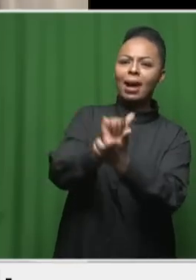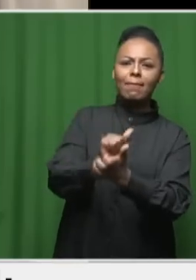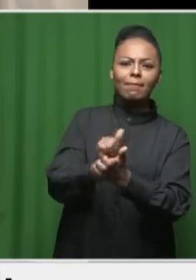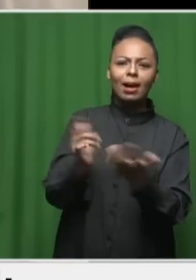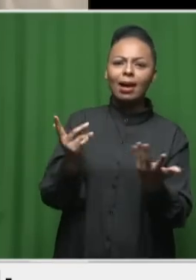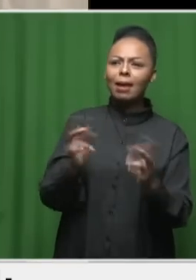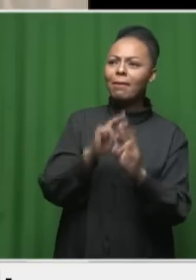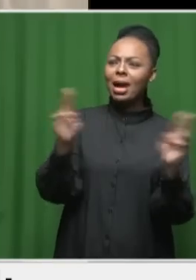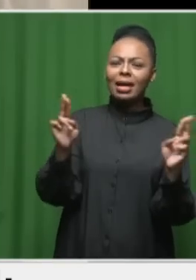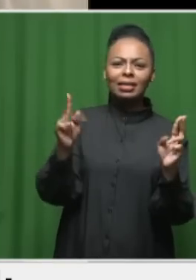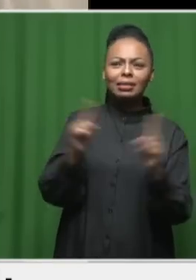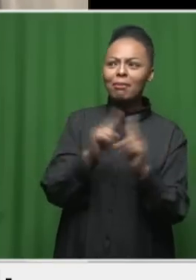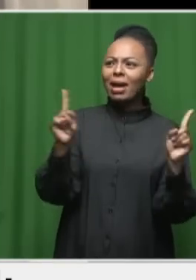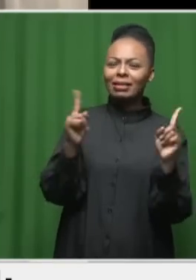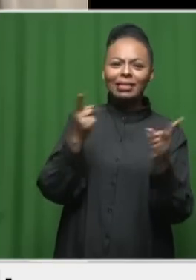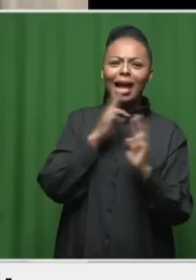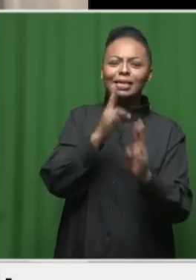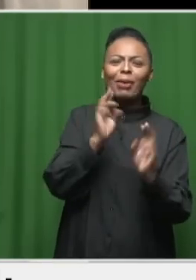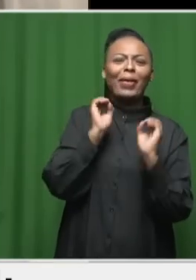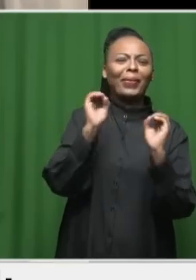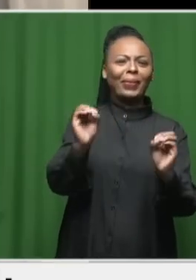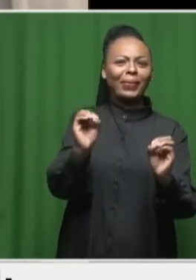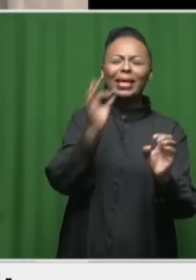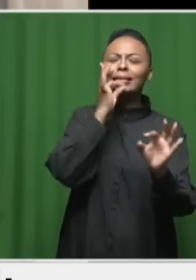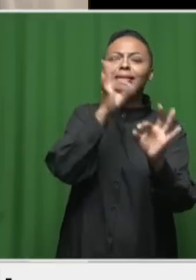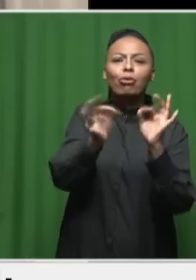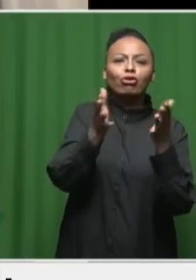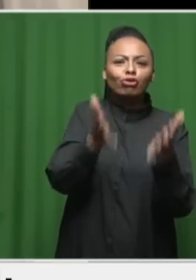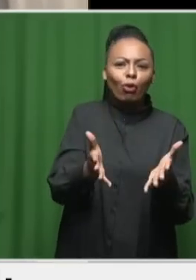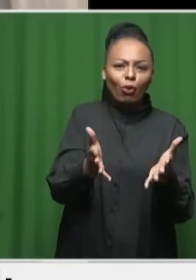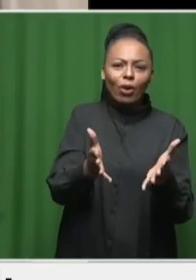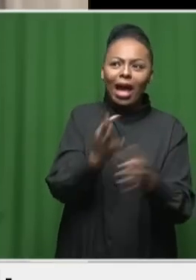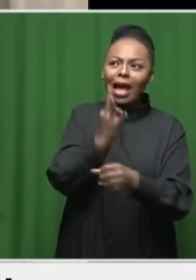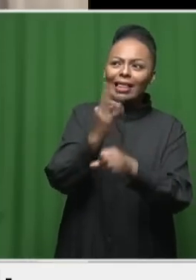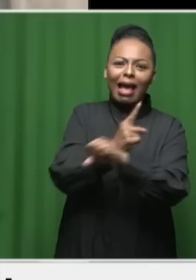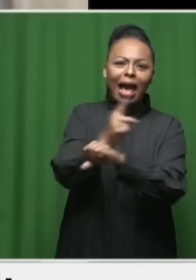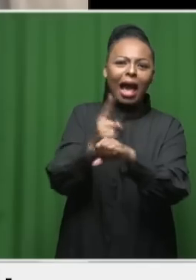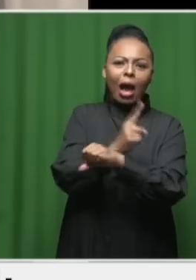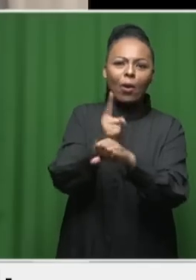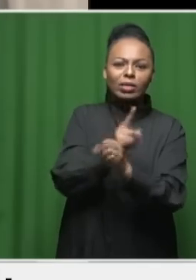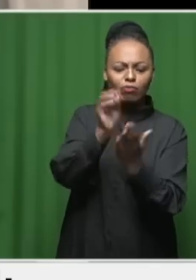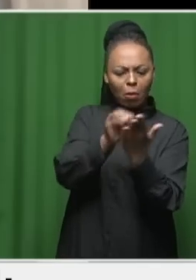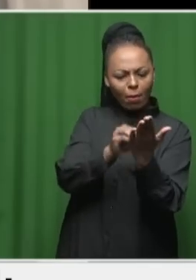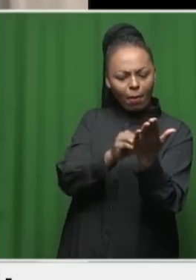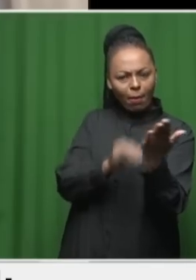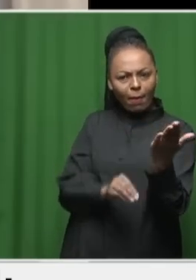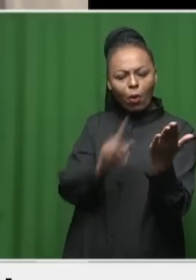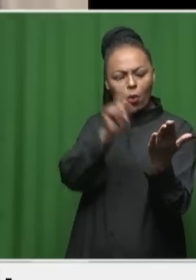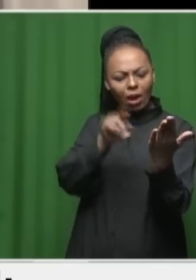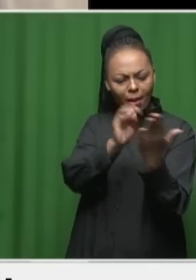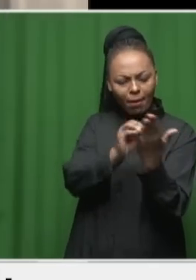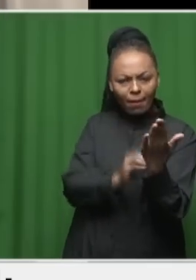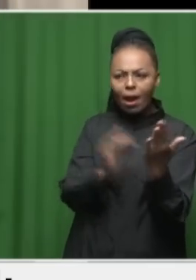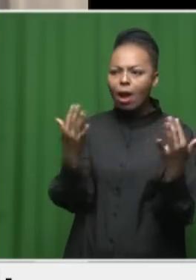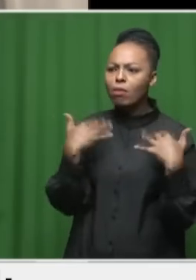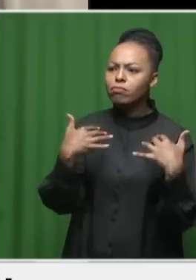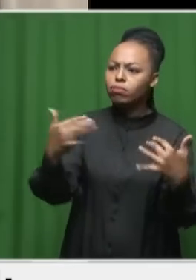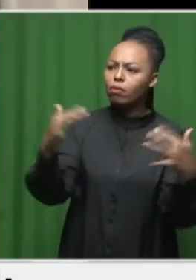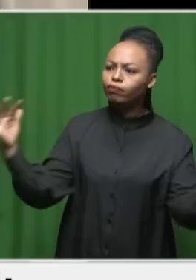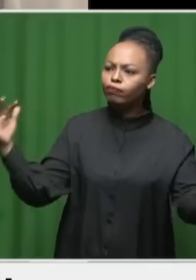one is prepared to give that answer. And to solve that puzzle needs 3 hours of roll calling, call all the prisoners with their